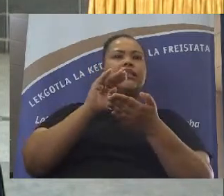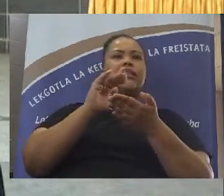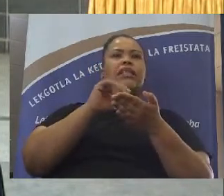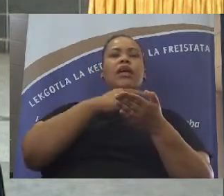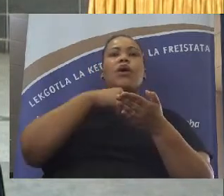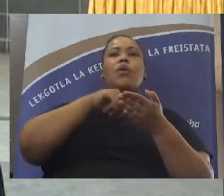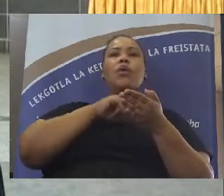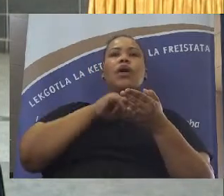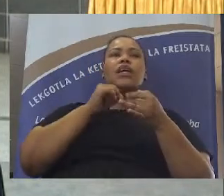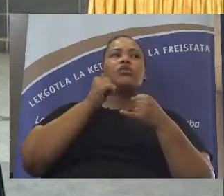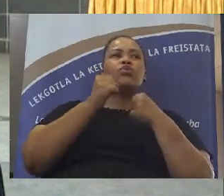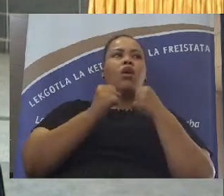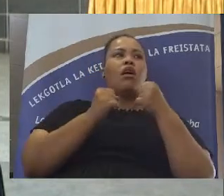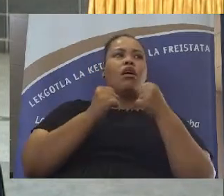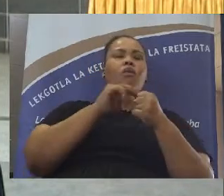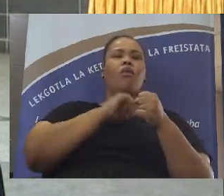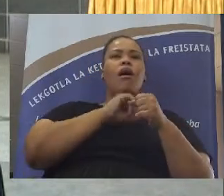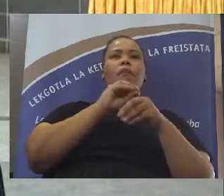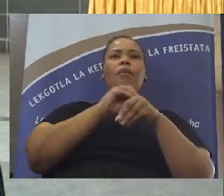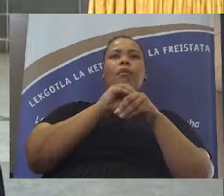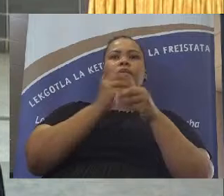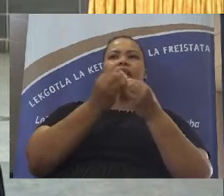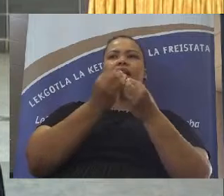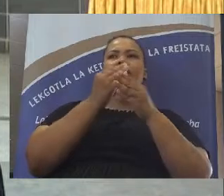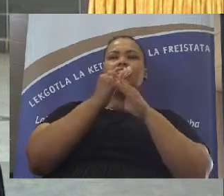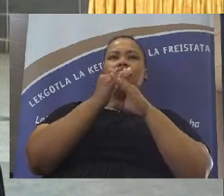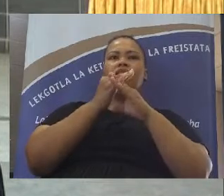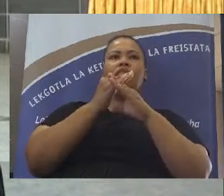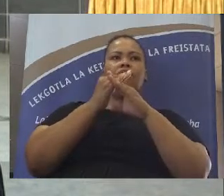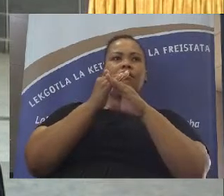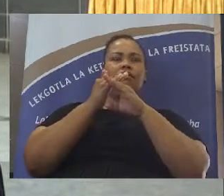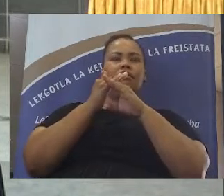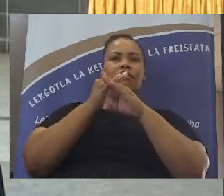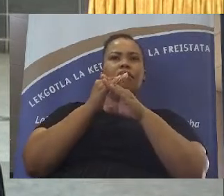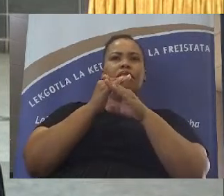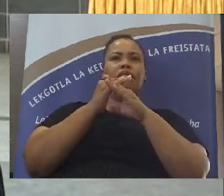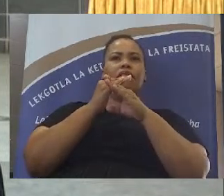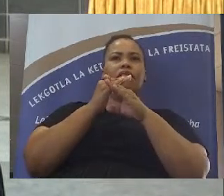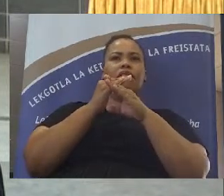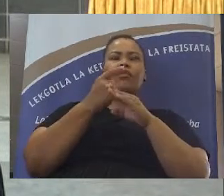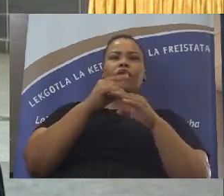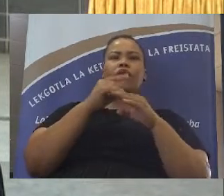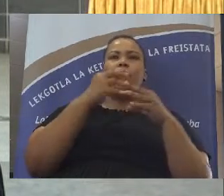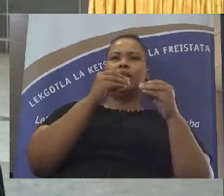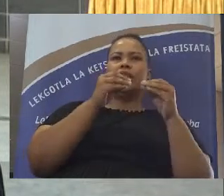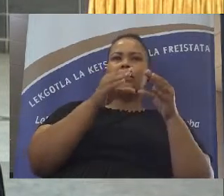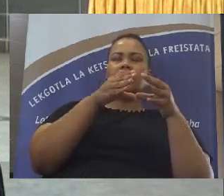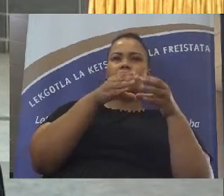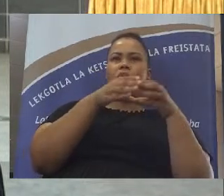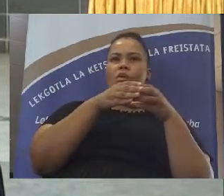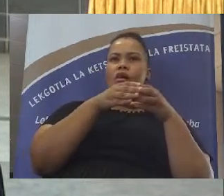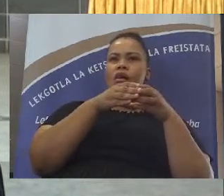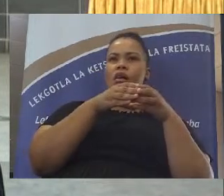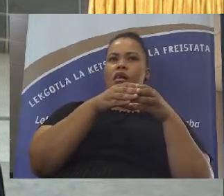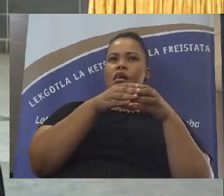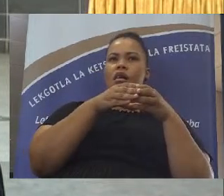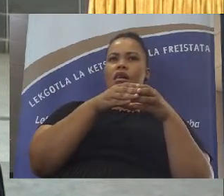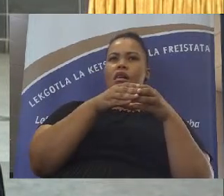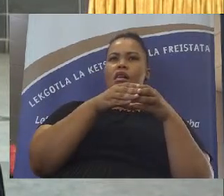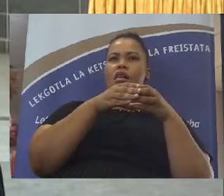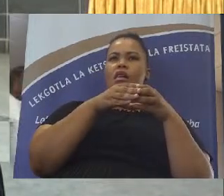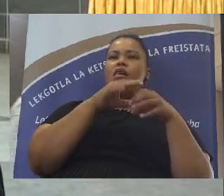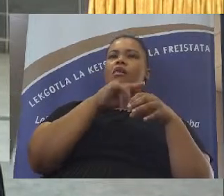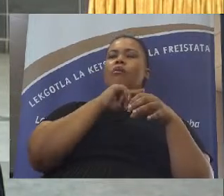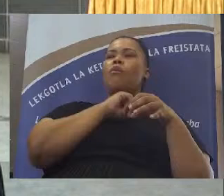a result of red tapes. Wat opgezet wordt for small business. Hence,